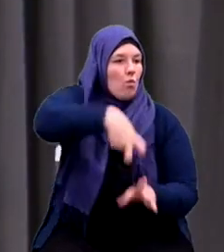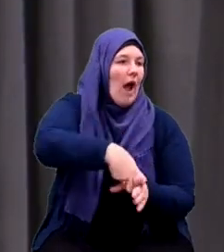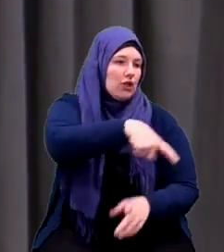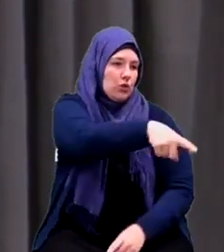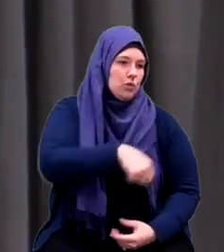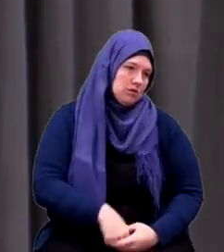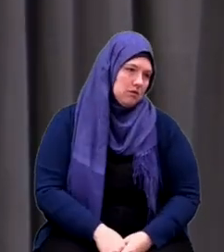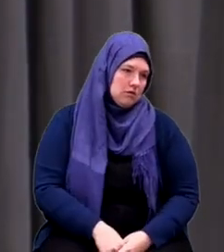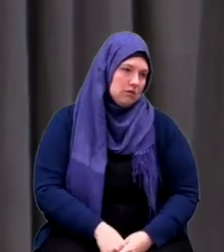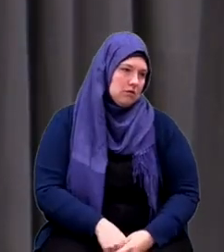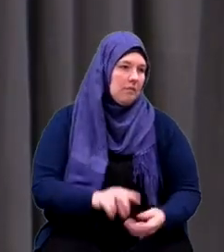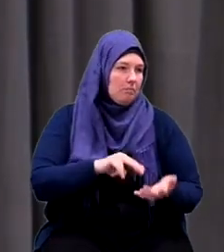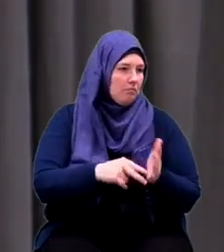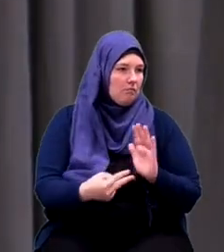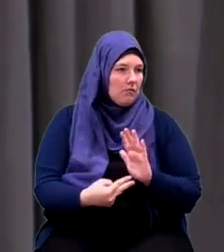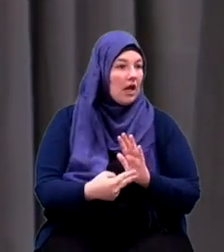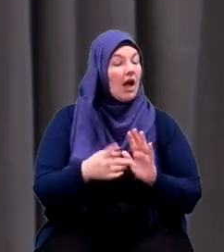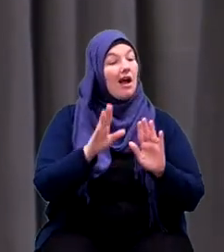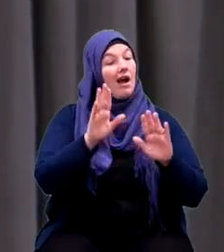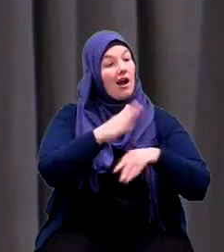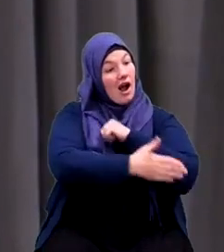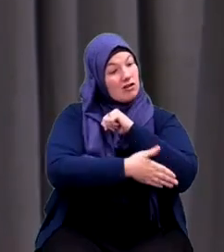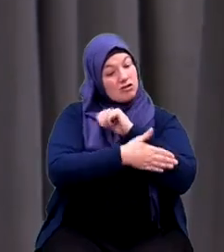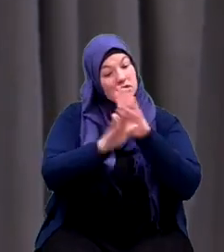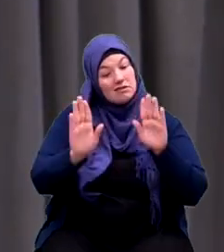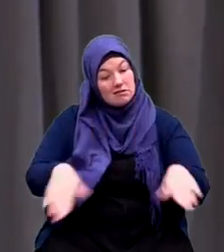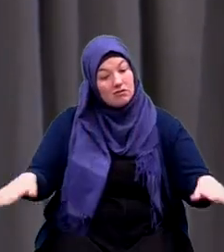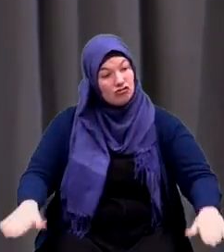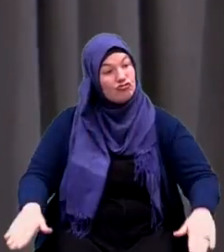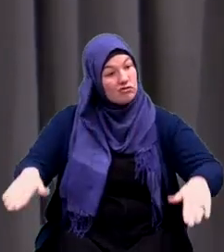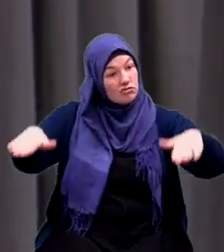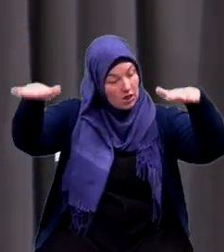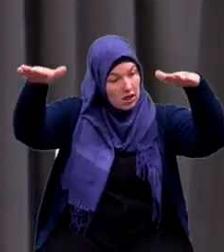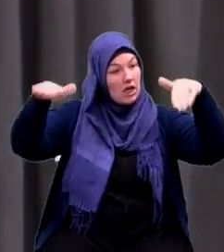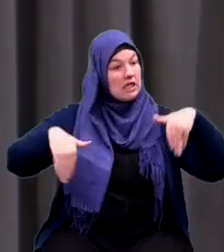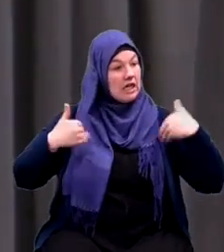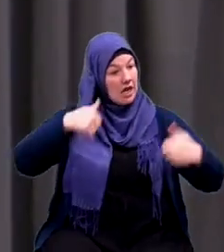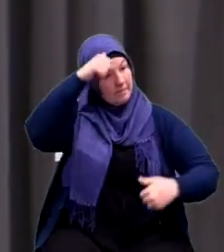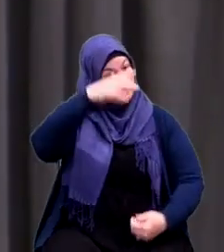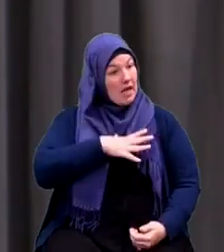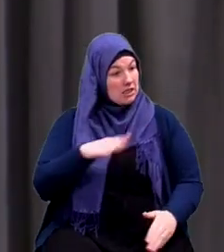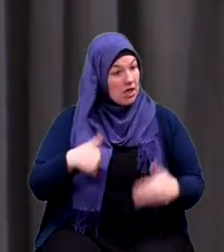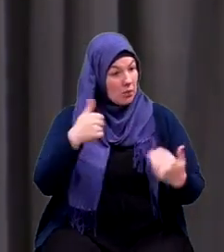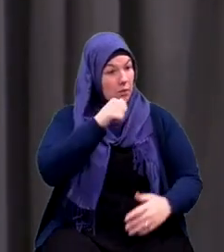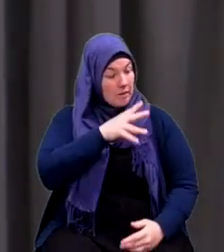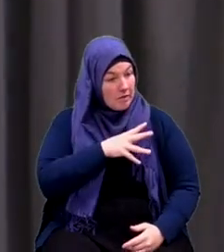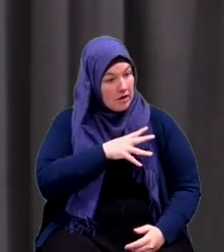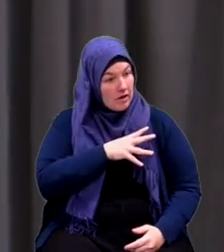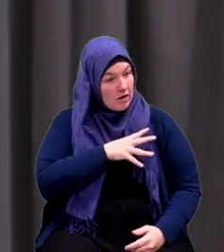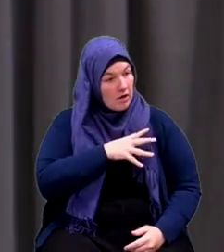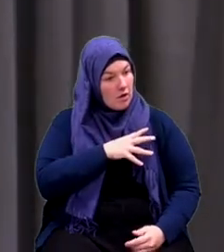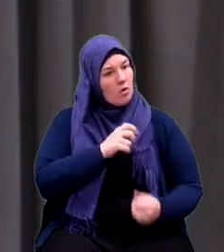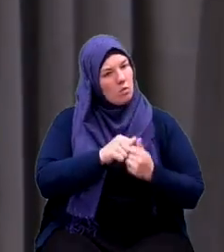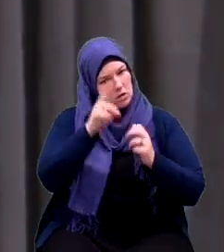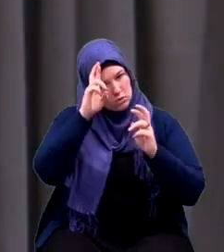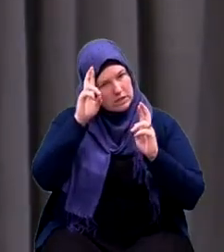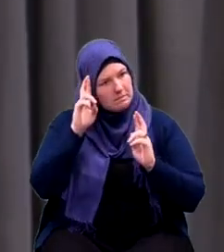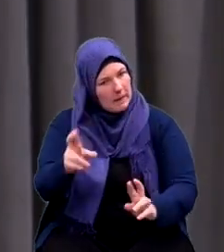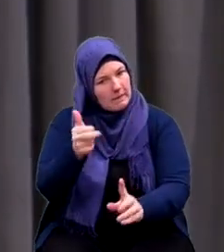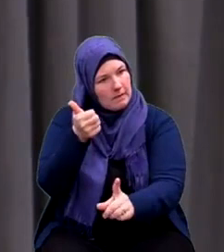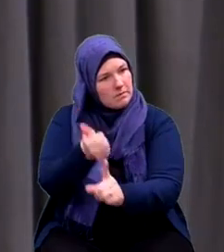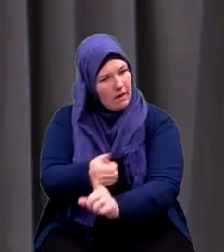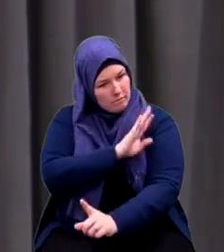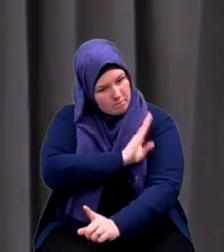So a nation that raises children and youth, young men and women, with dignity